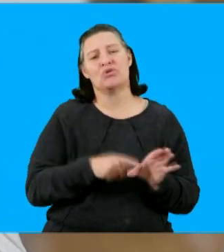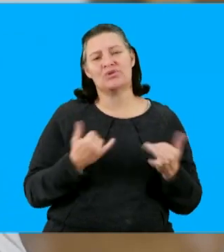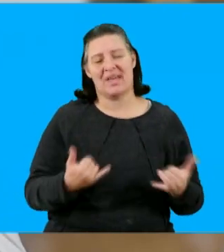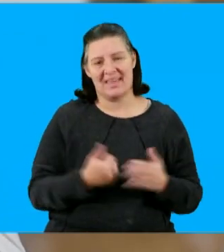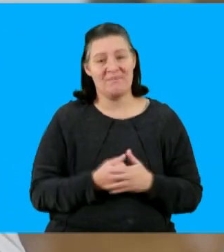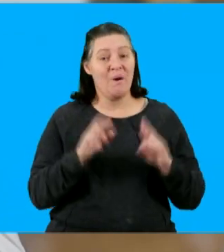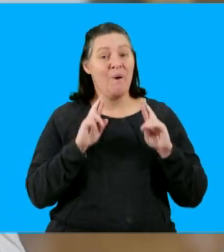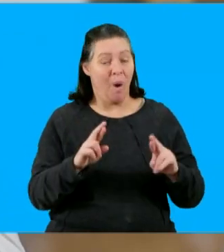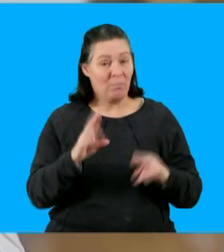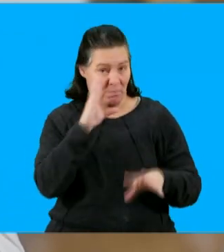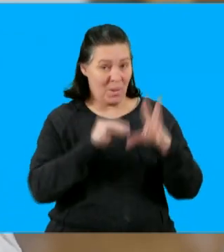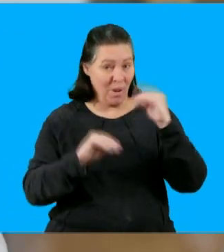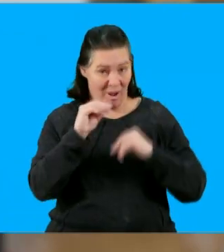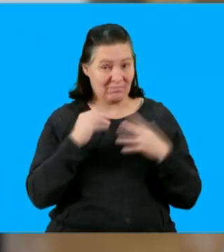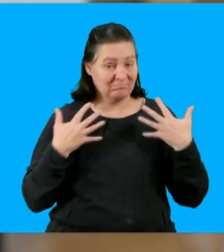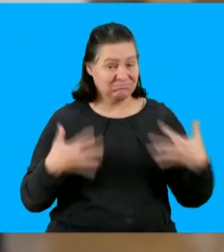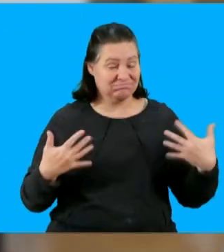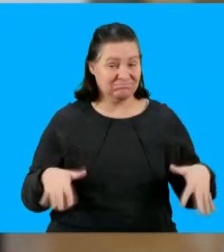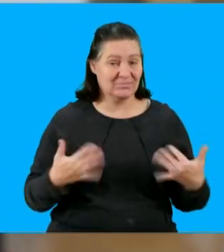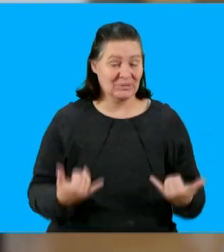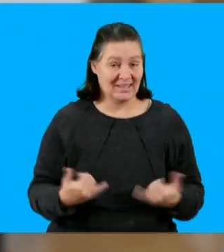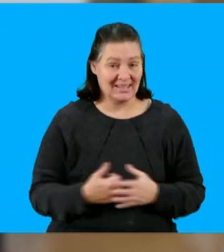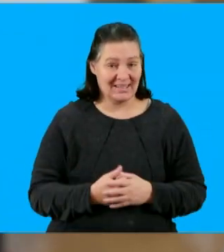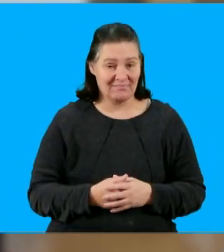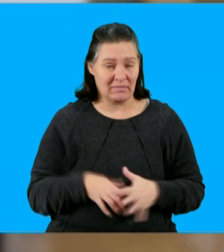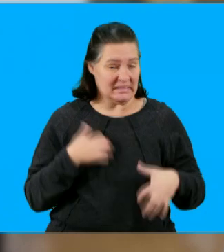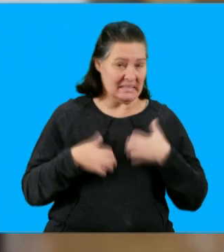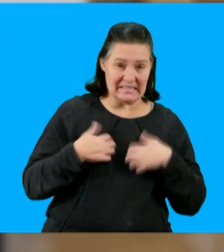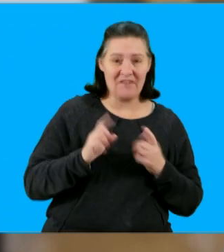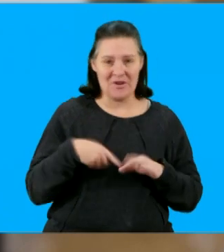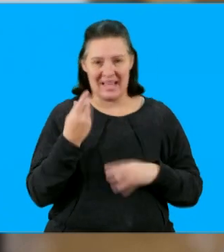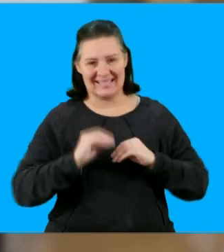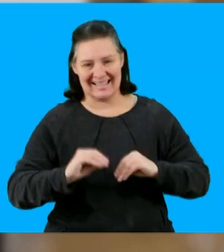me today. I hope you've learned a lot today, and I'm looking forward